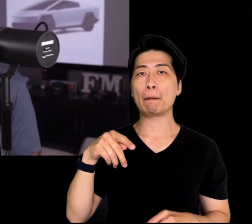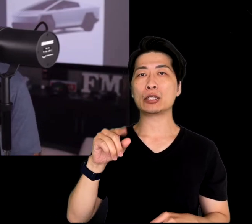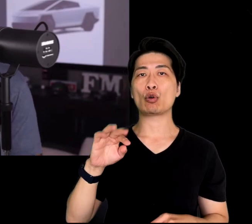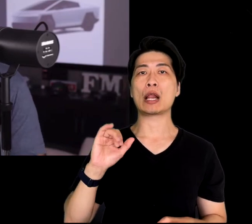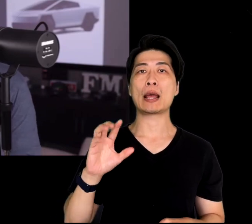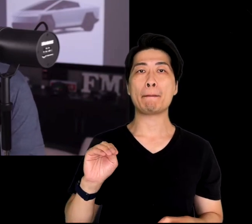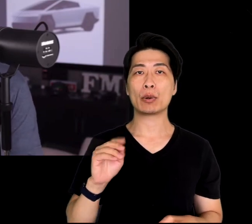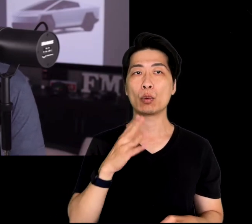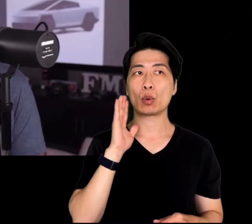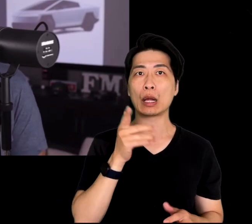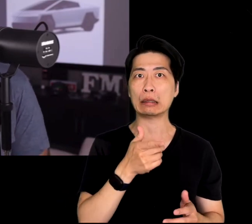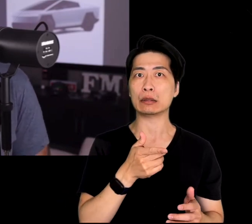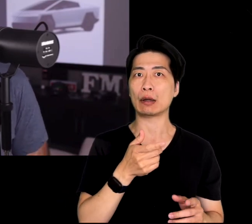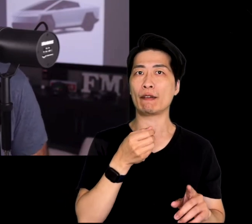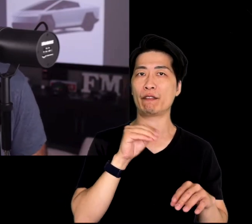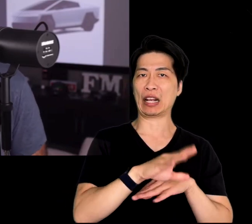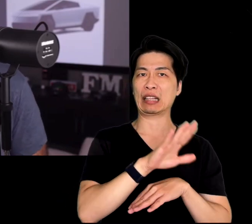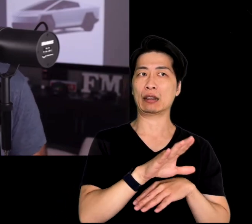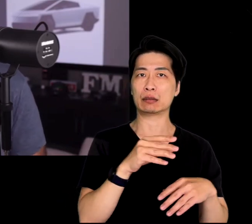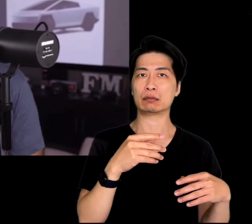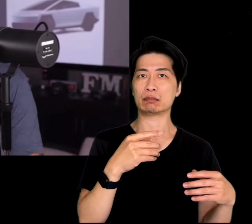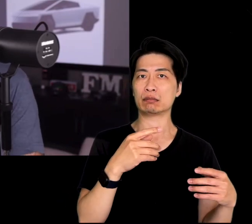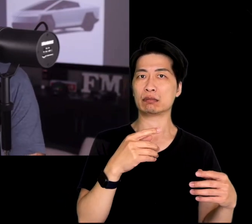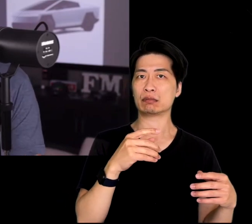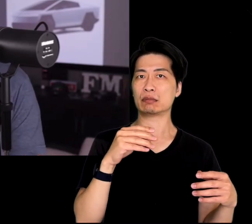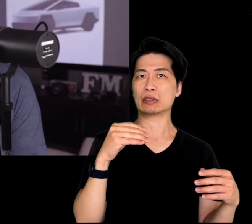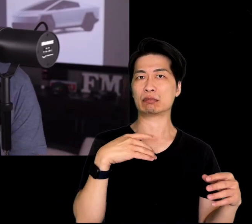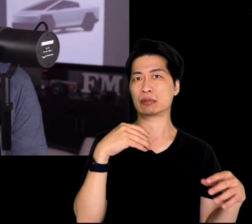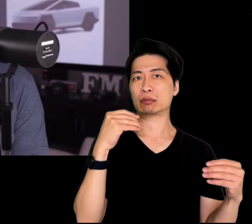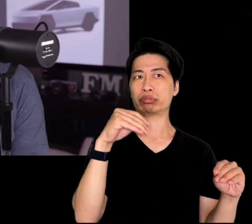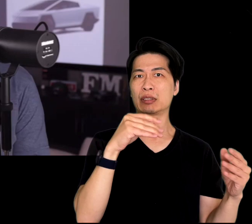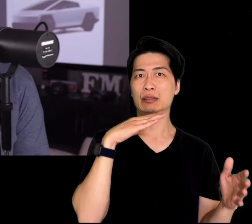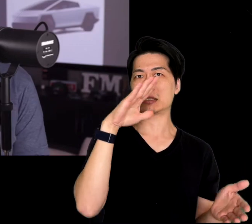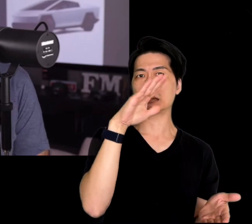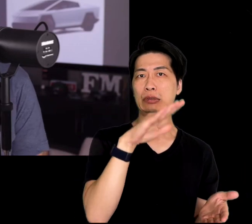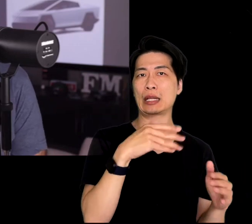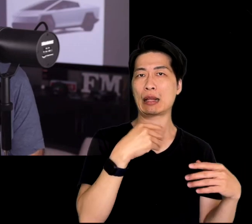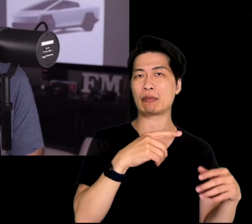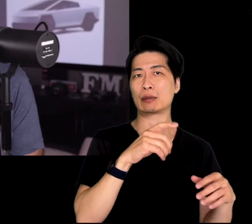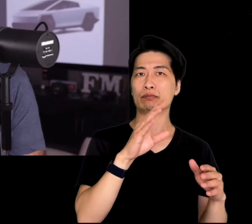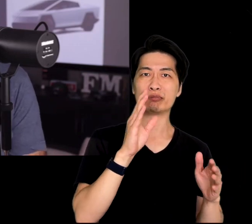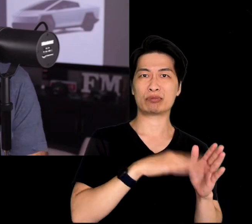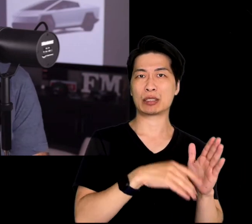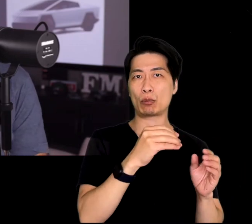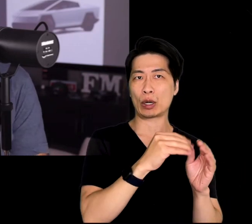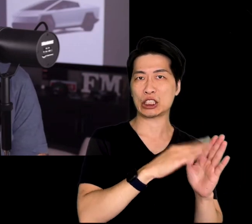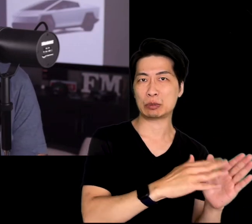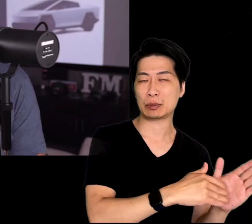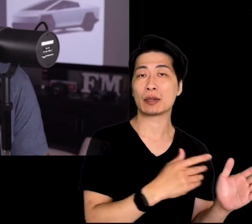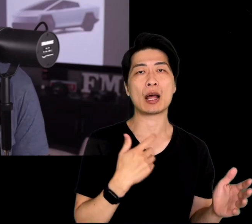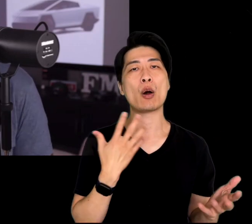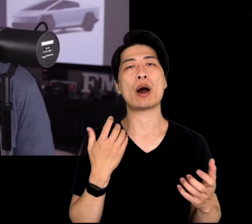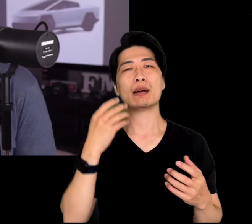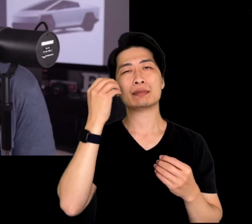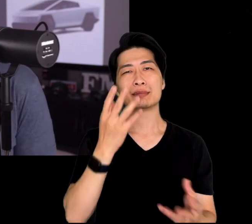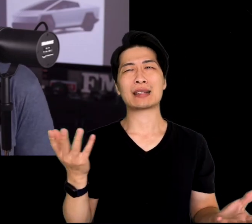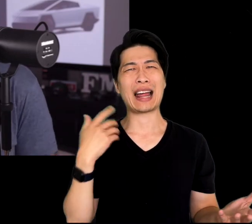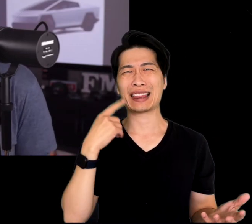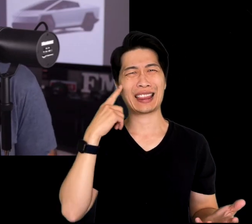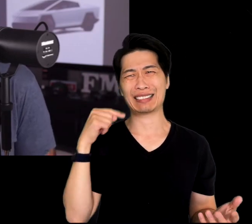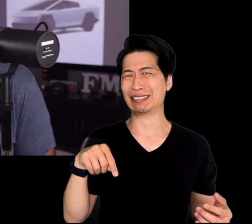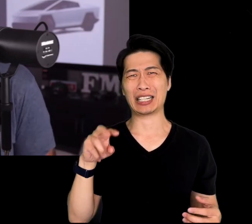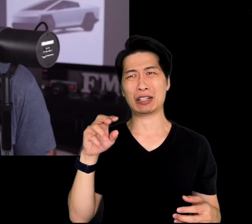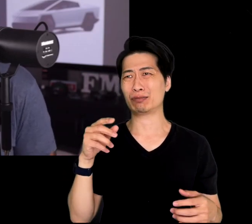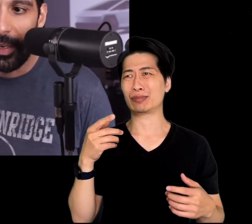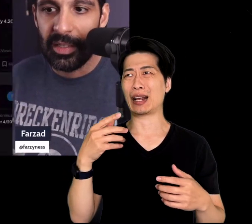that, unless we can figure out different ways of using petroleum. So, I just wanted to bring this forward for you. I don't think this is covered at